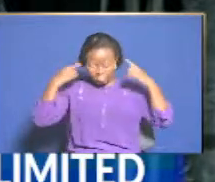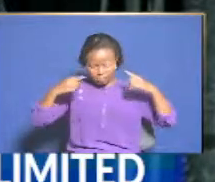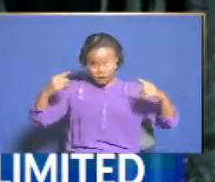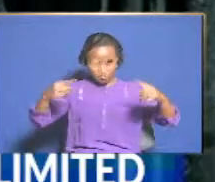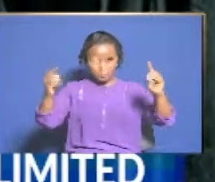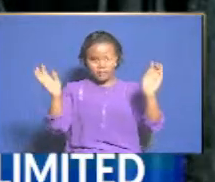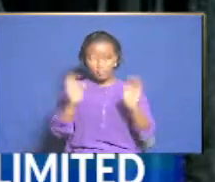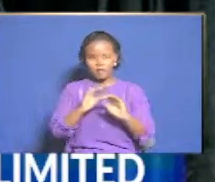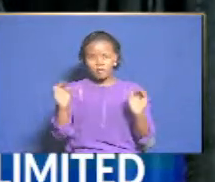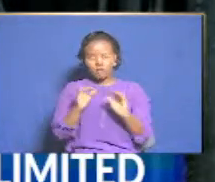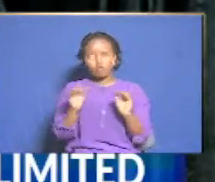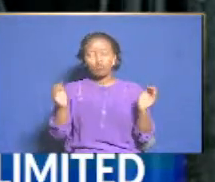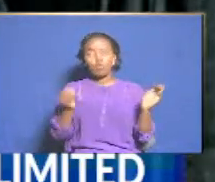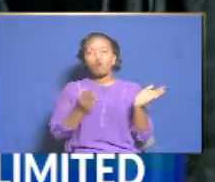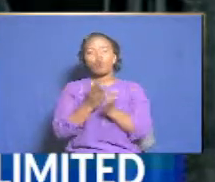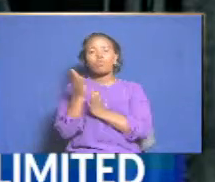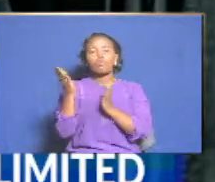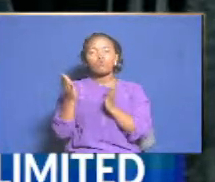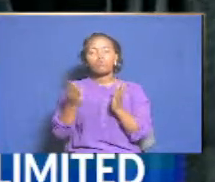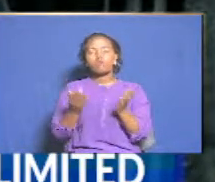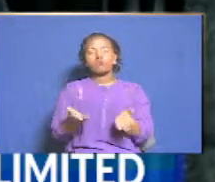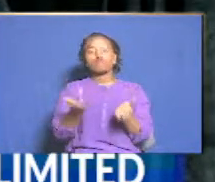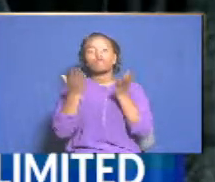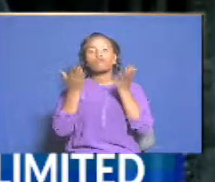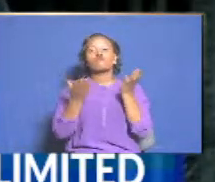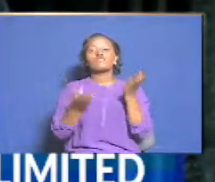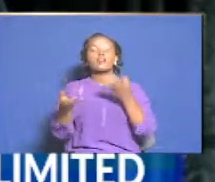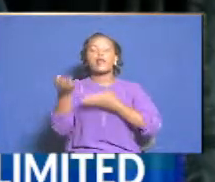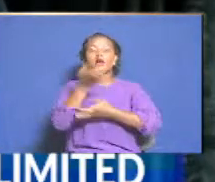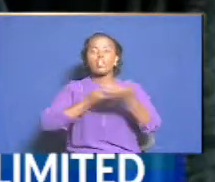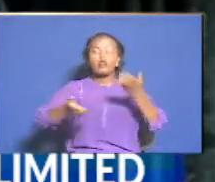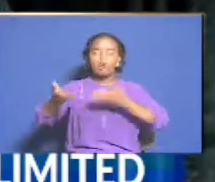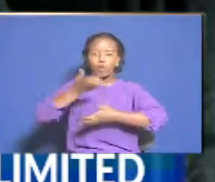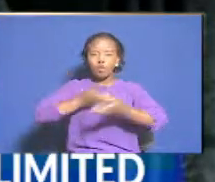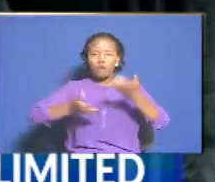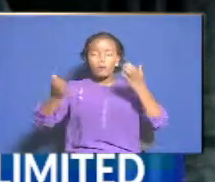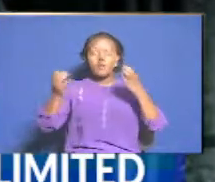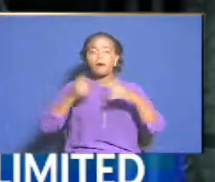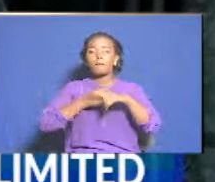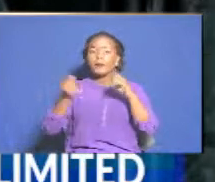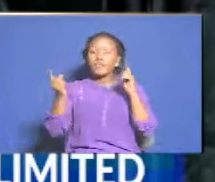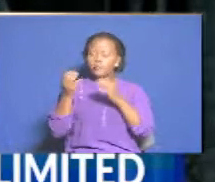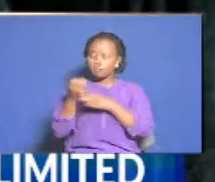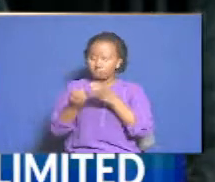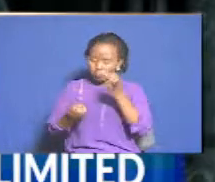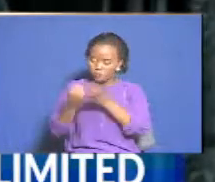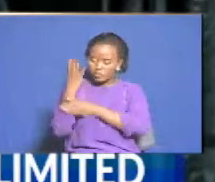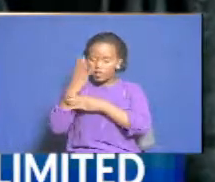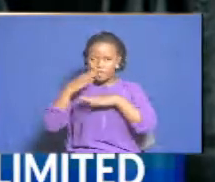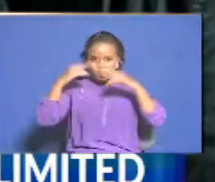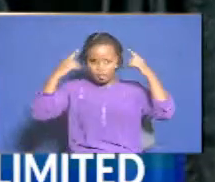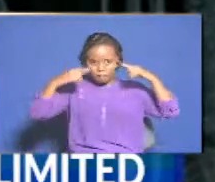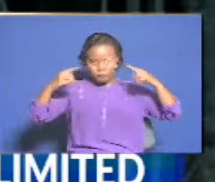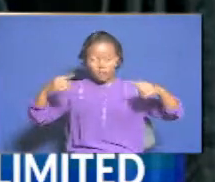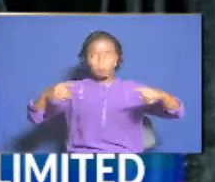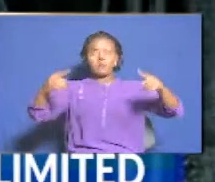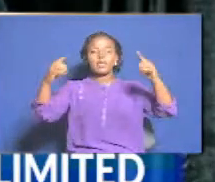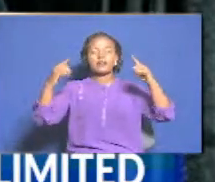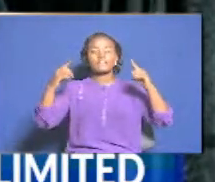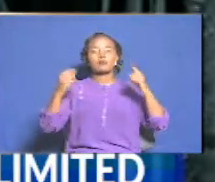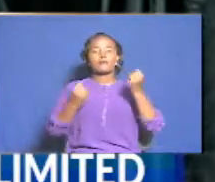by stimulating economies, but rather you create prosperity by enabling